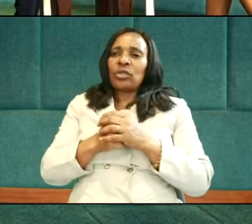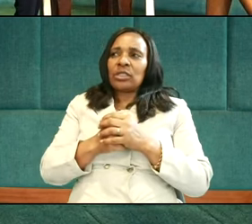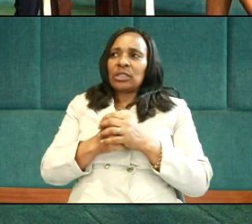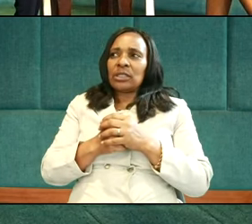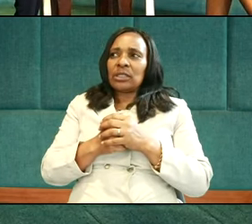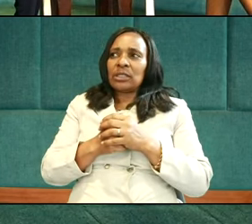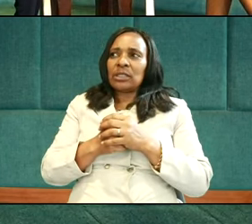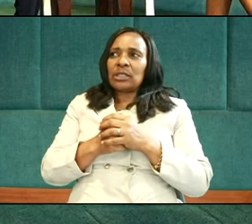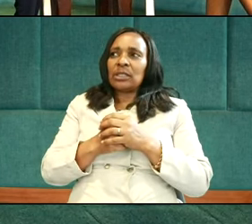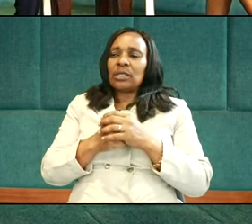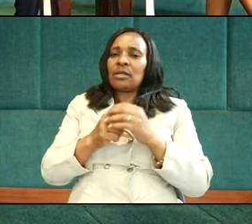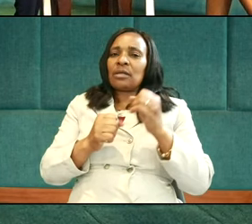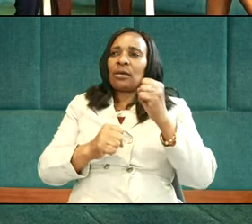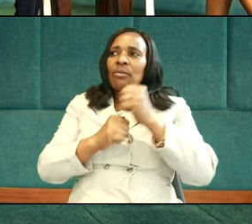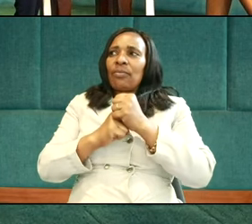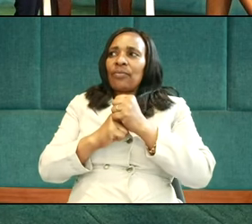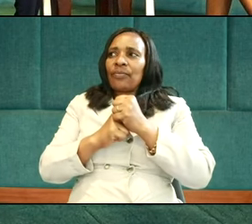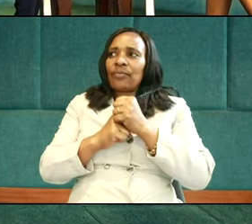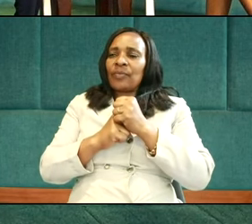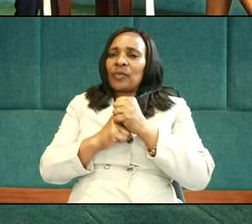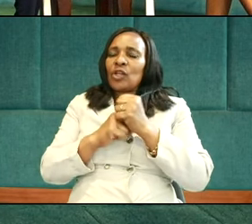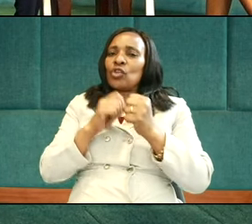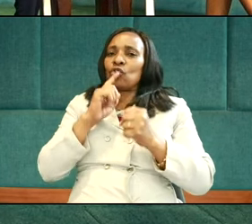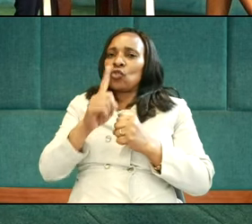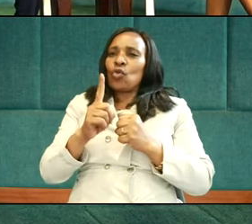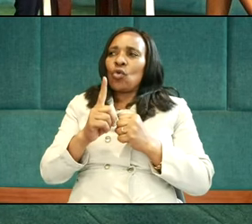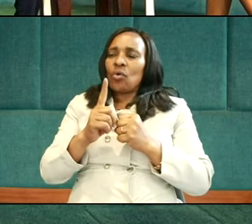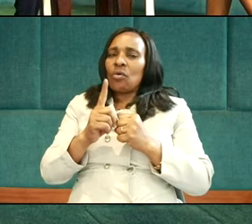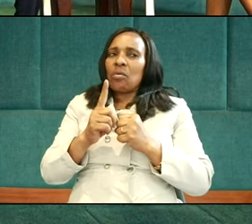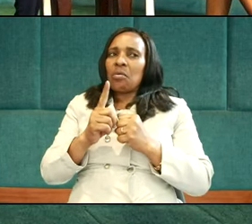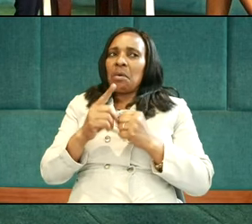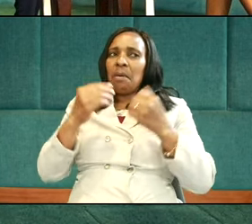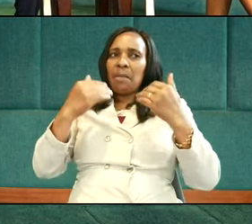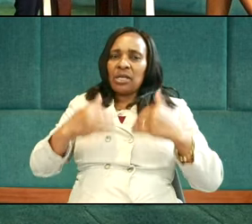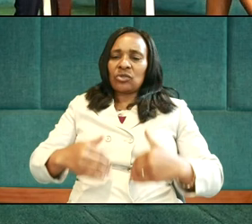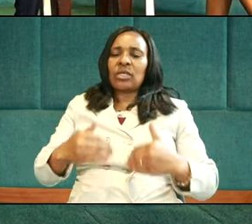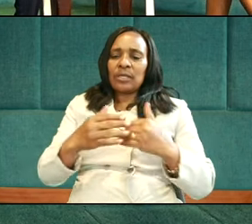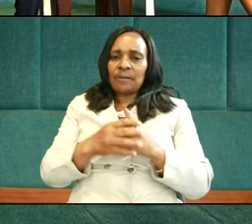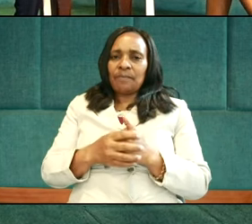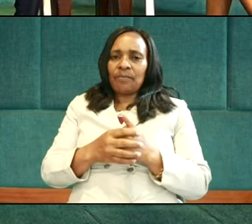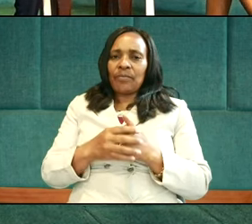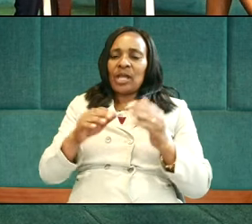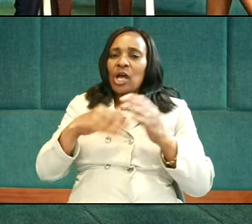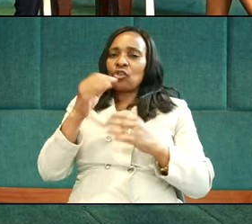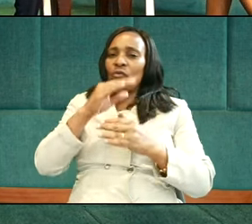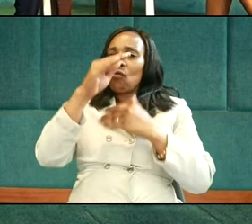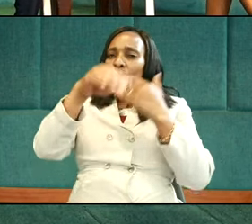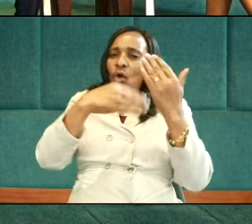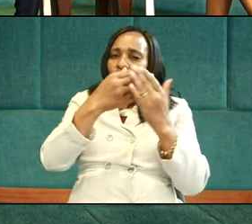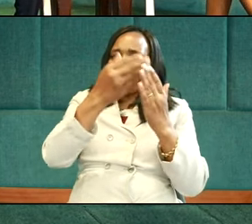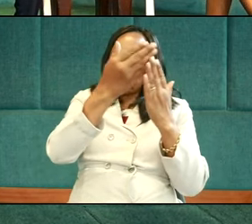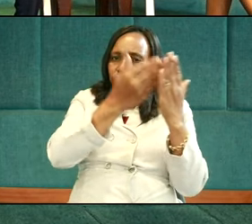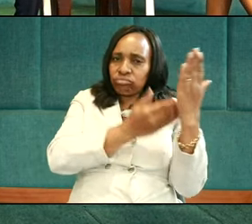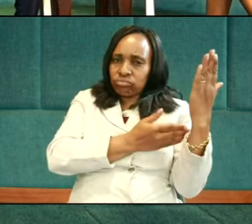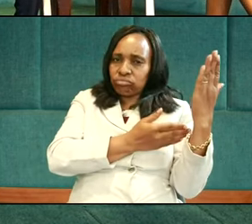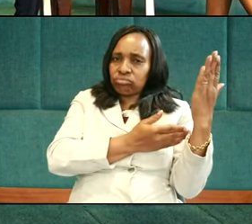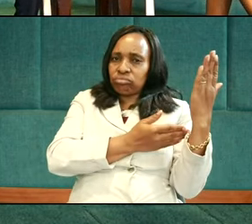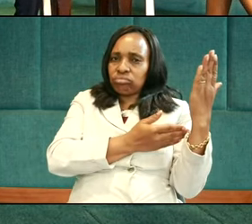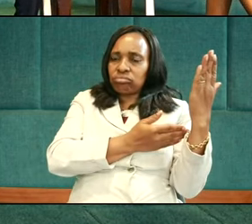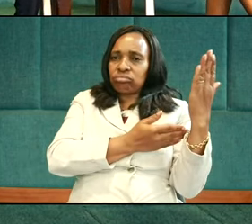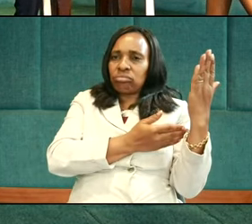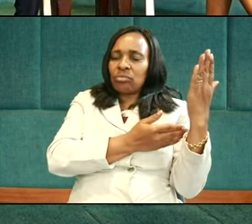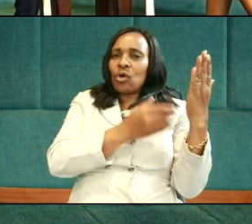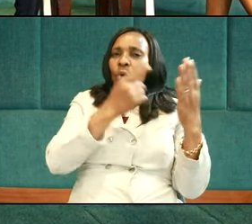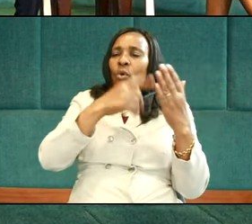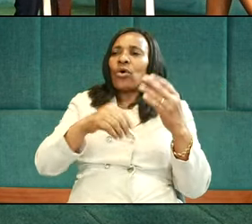being the least important. So personally, out of all of these options,